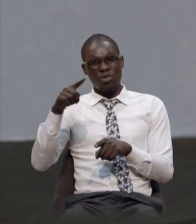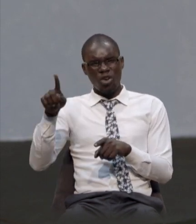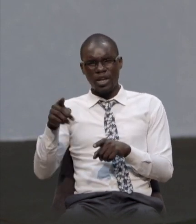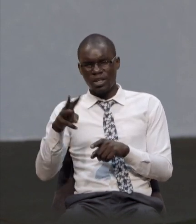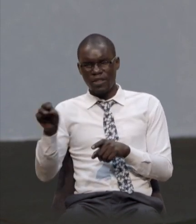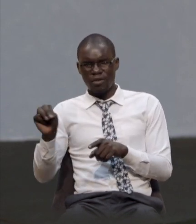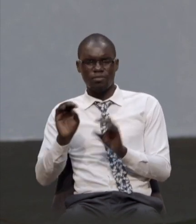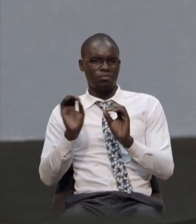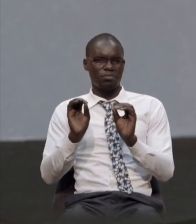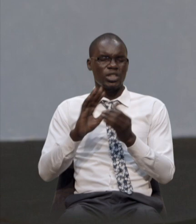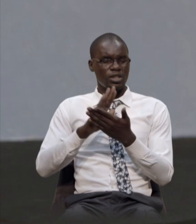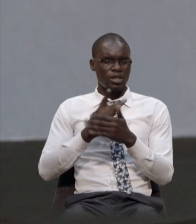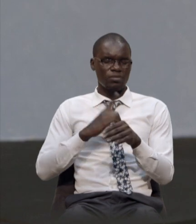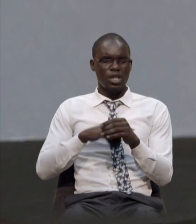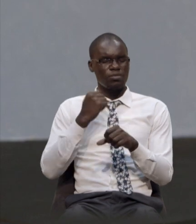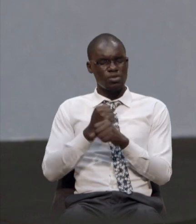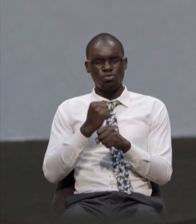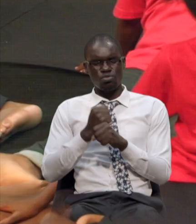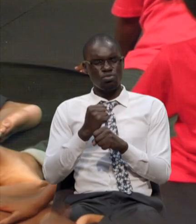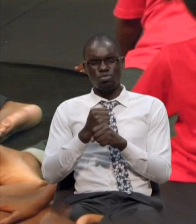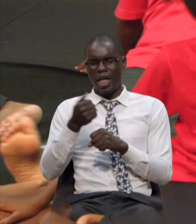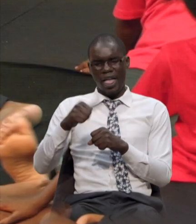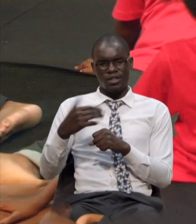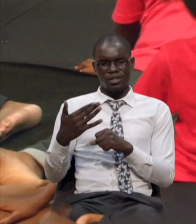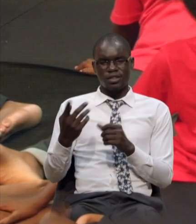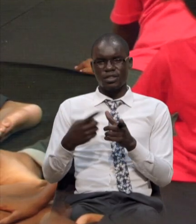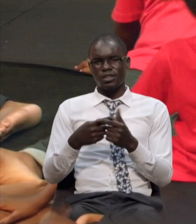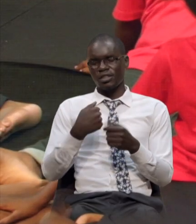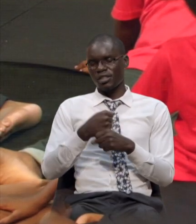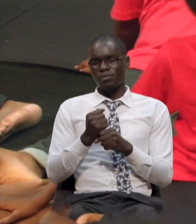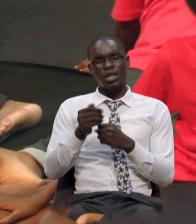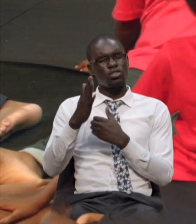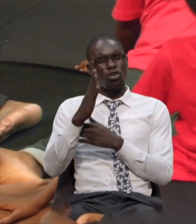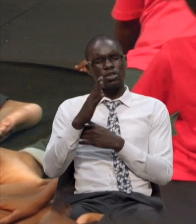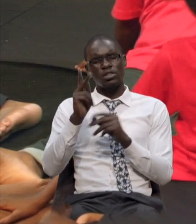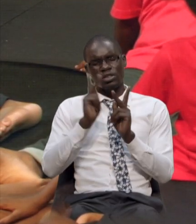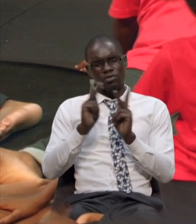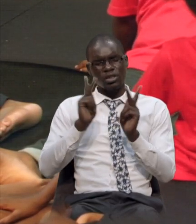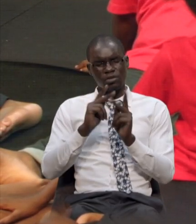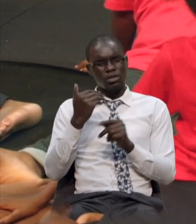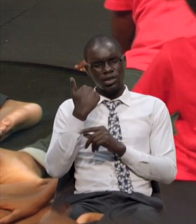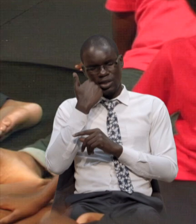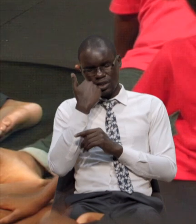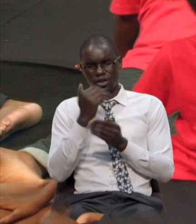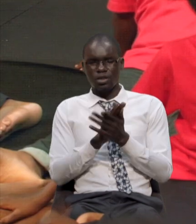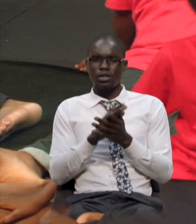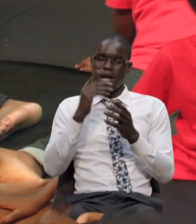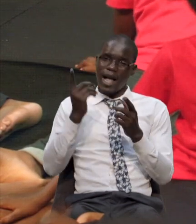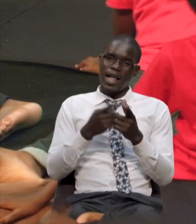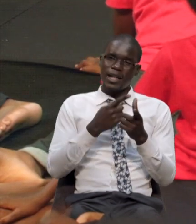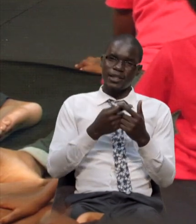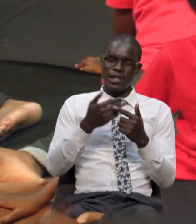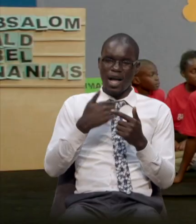So sometimes they could just do anything. And that made God very, very sad. And then there